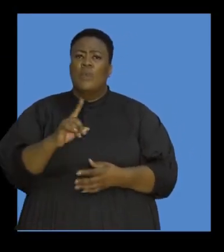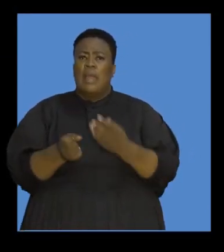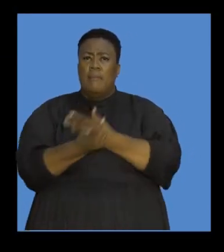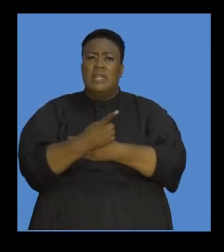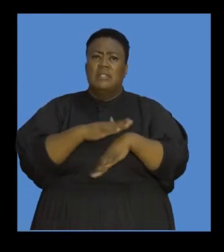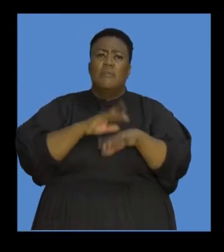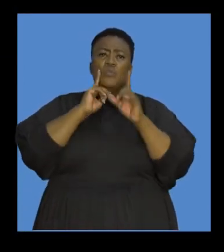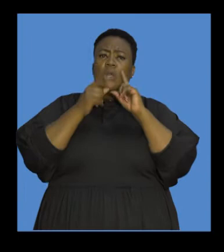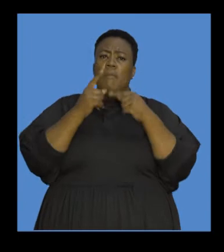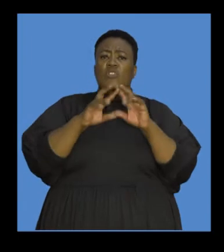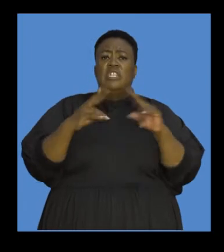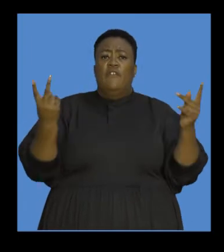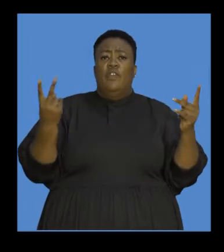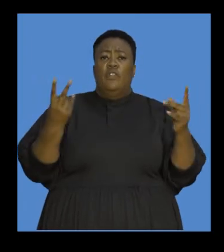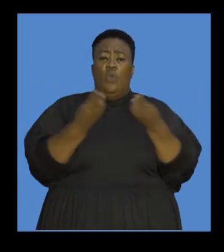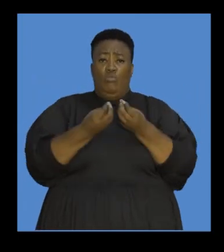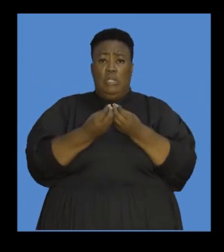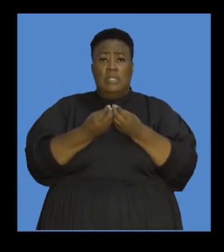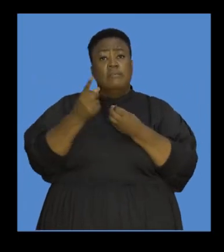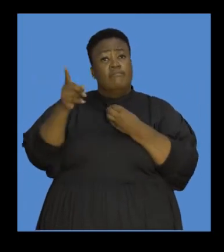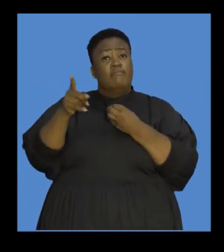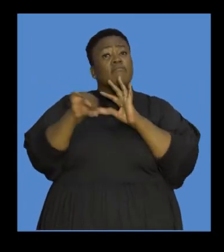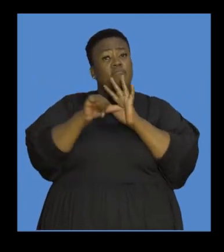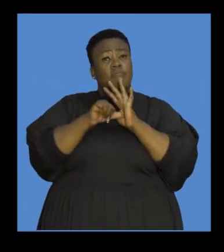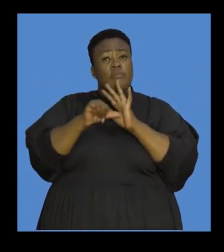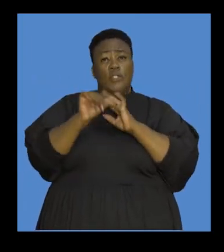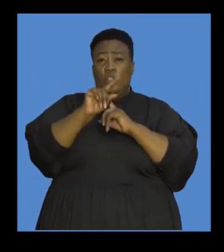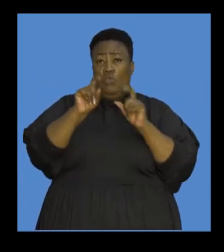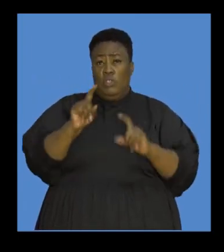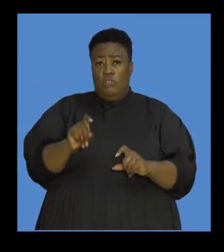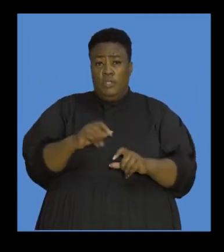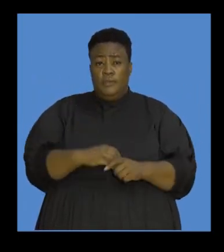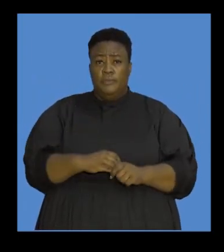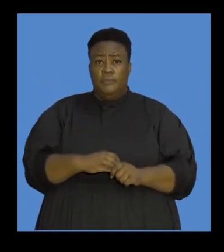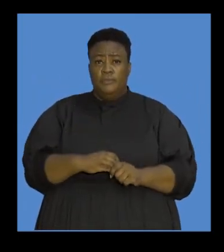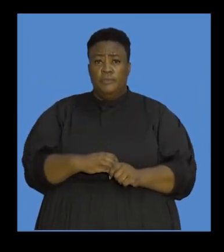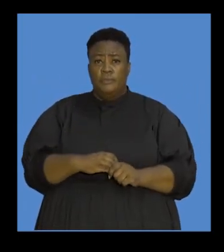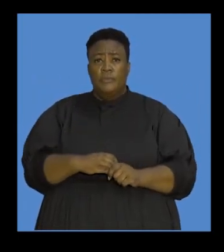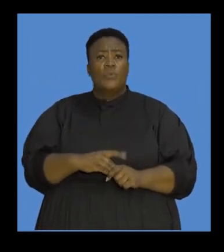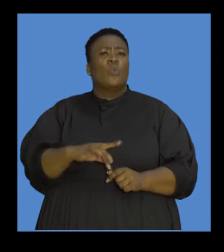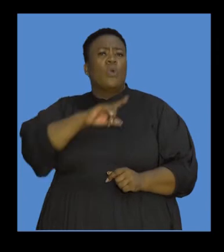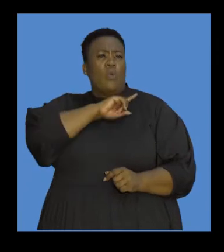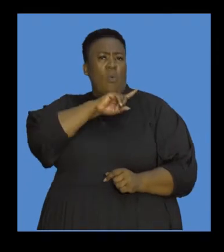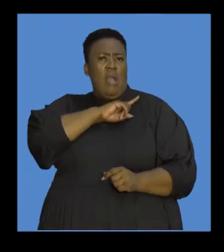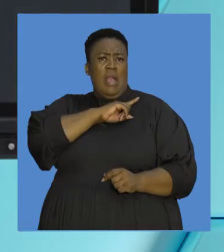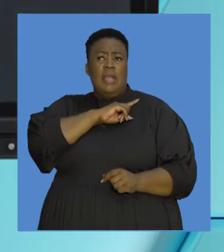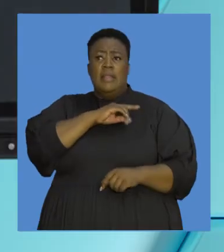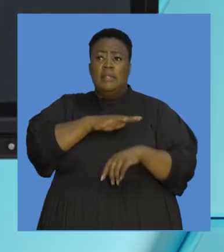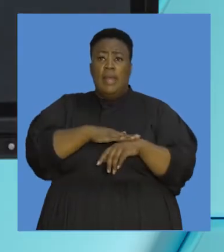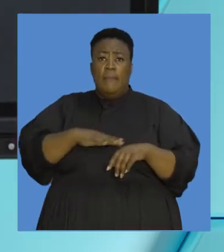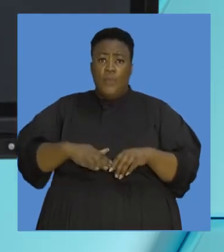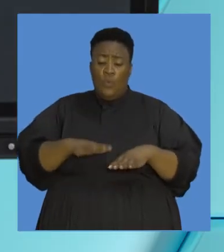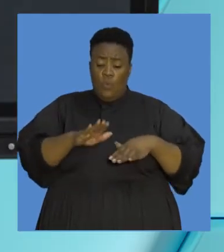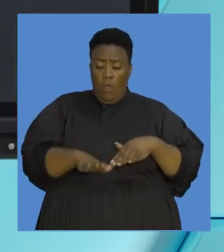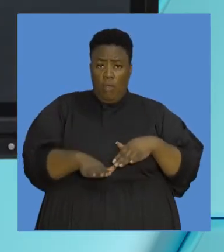what happens when we talk about different objects? So this is quite an important question. Why is it that when you